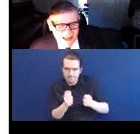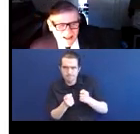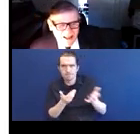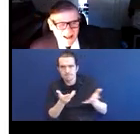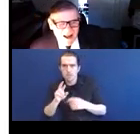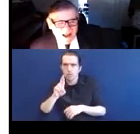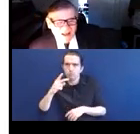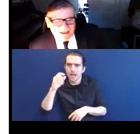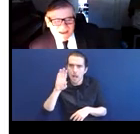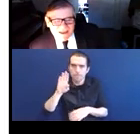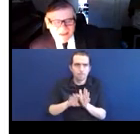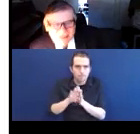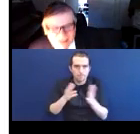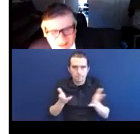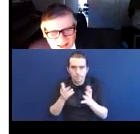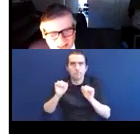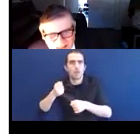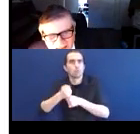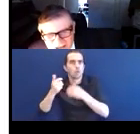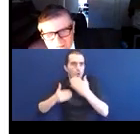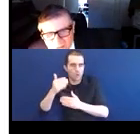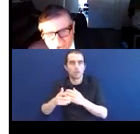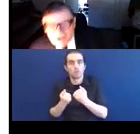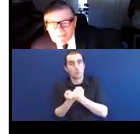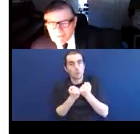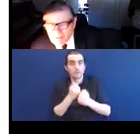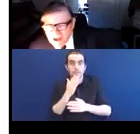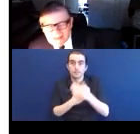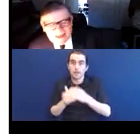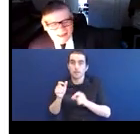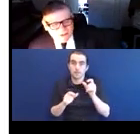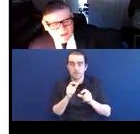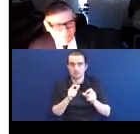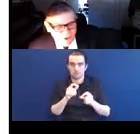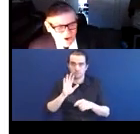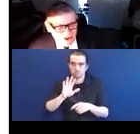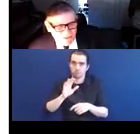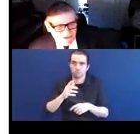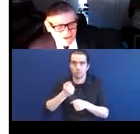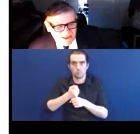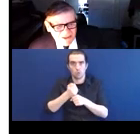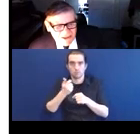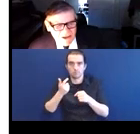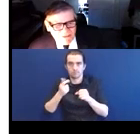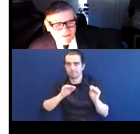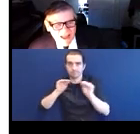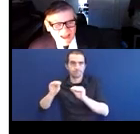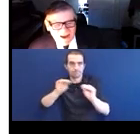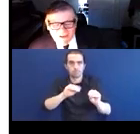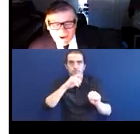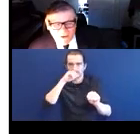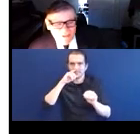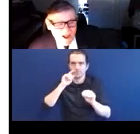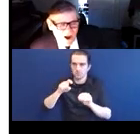there. State encourage employment in the private sector with employers, and we've seen some examples of that in